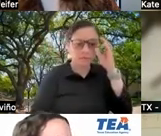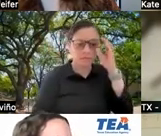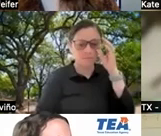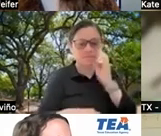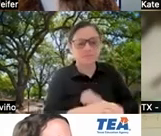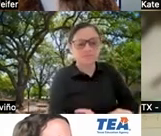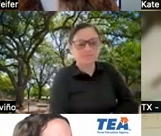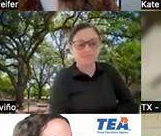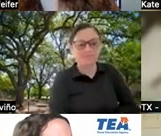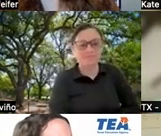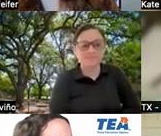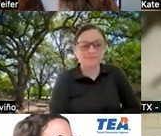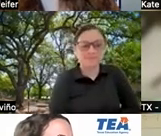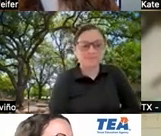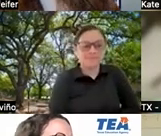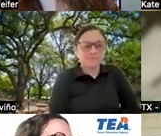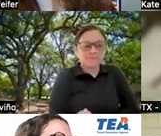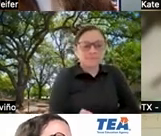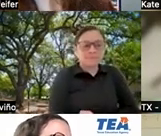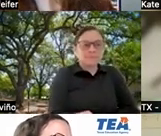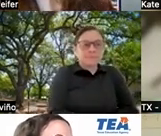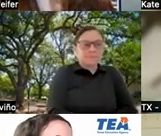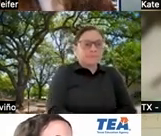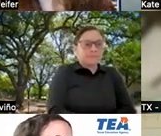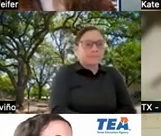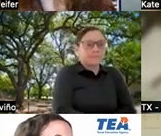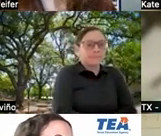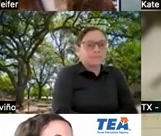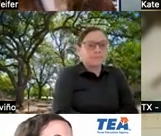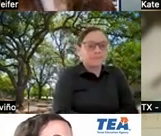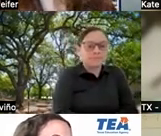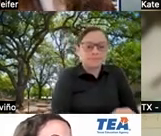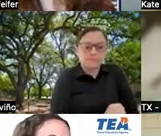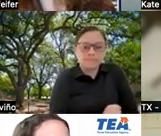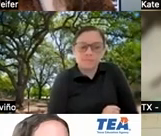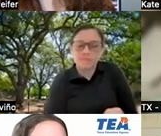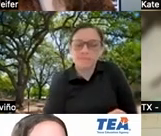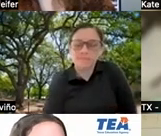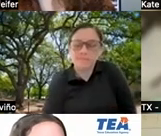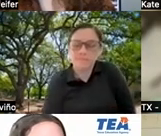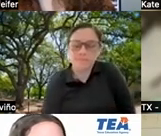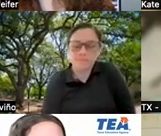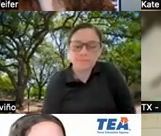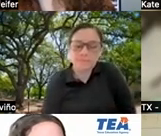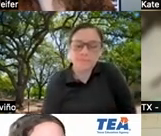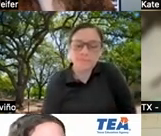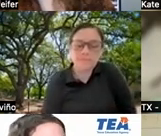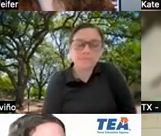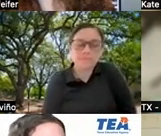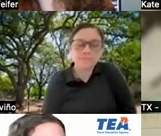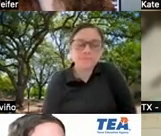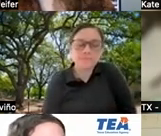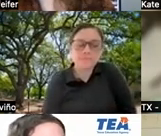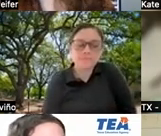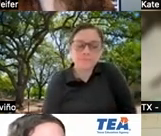Wellbeing. As a reminder, the full schedule of the needs assessment presentations and the strategic planning